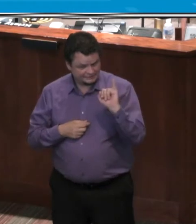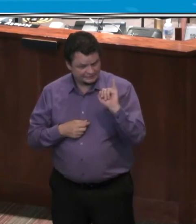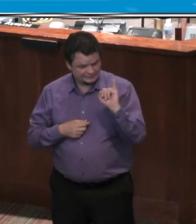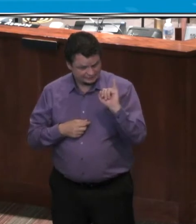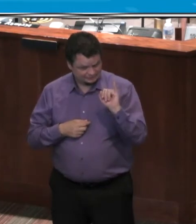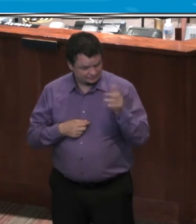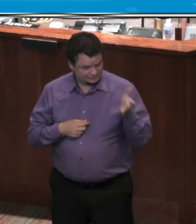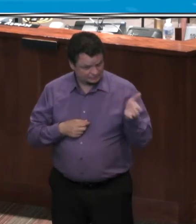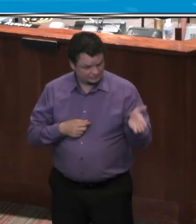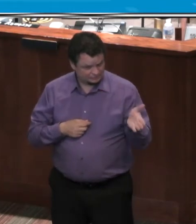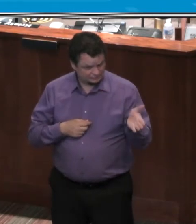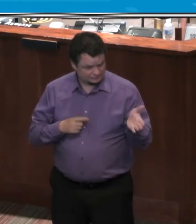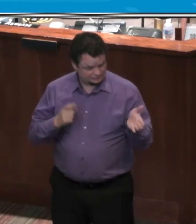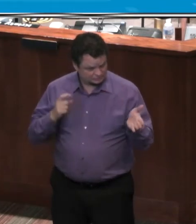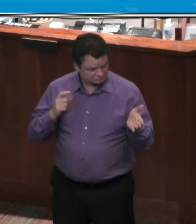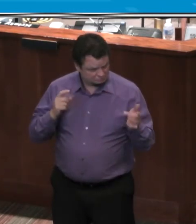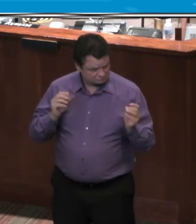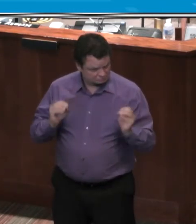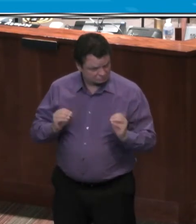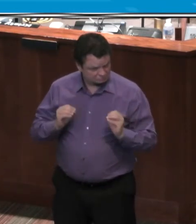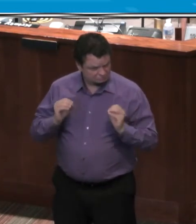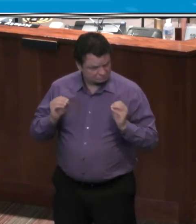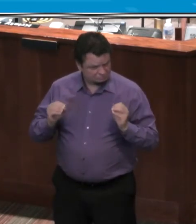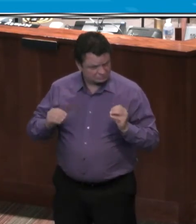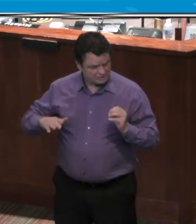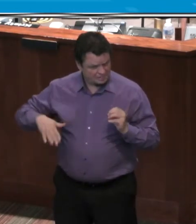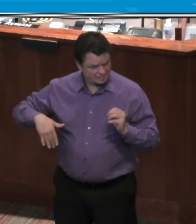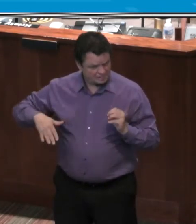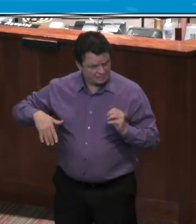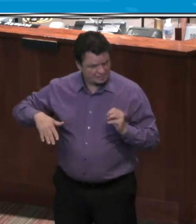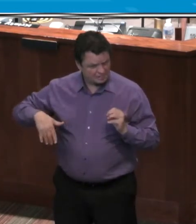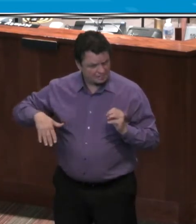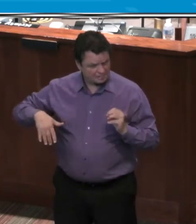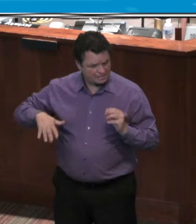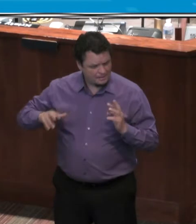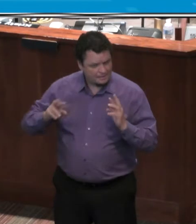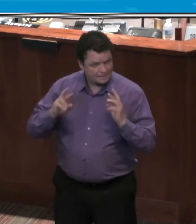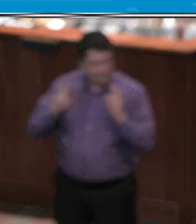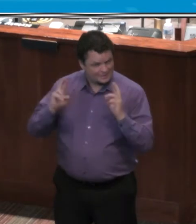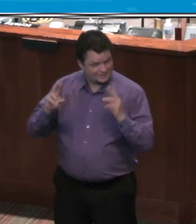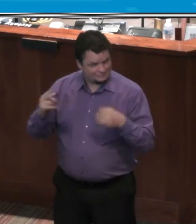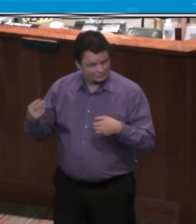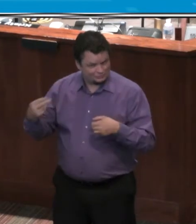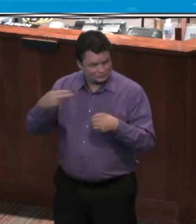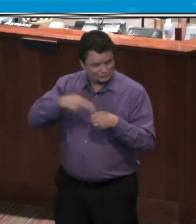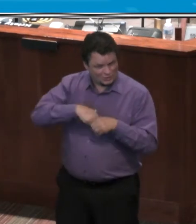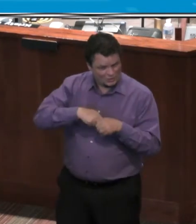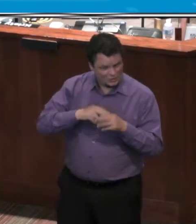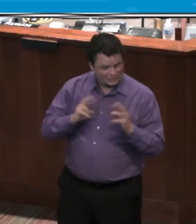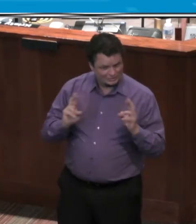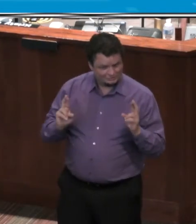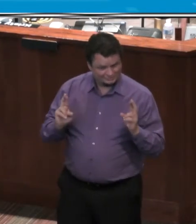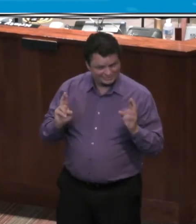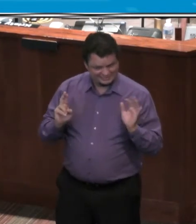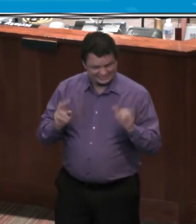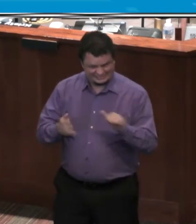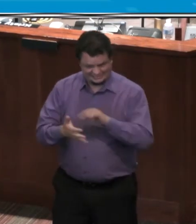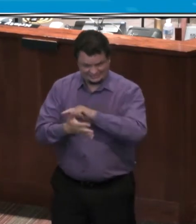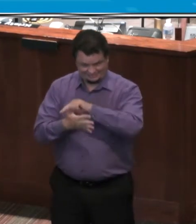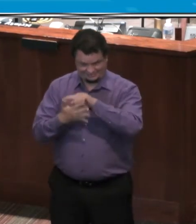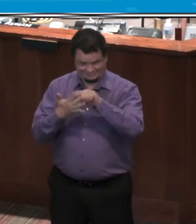Not yet. I'm hoping she'll join us. And that's everybody. That accounts for the Board of Health